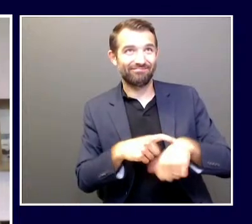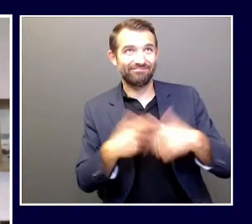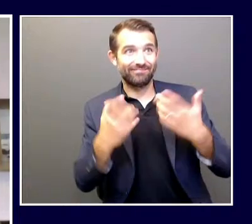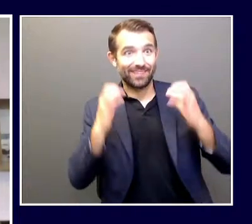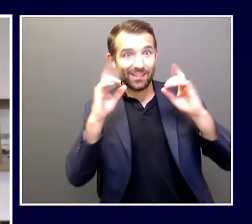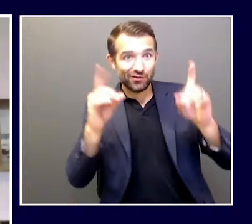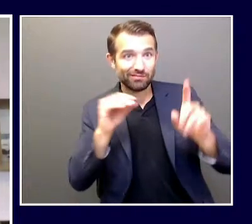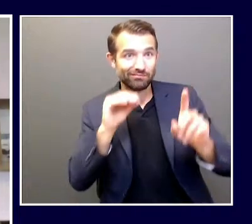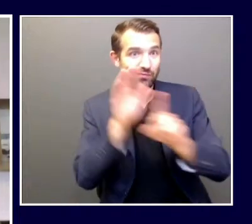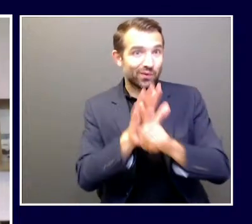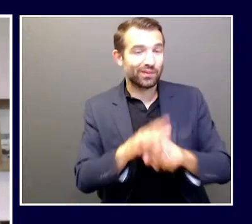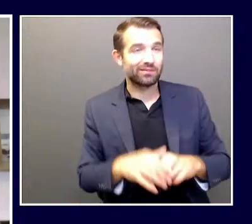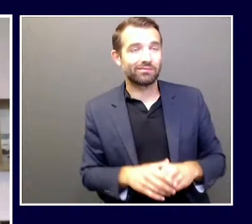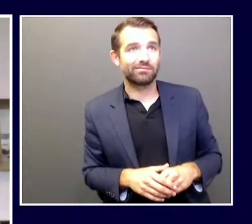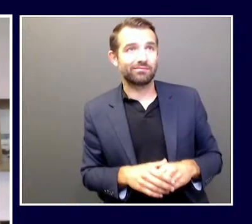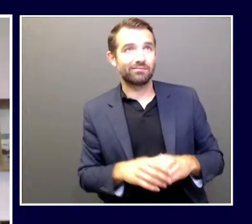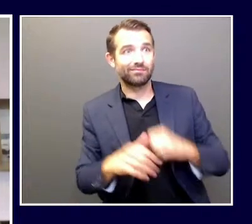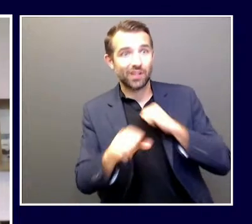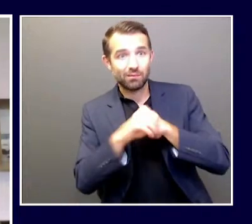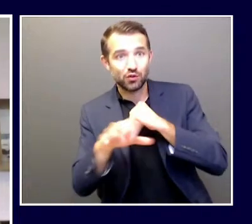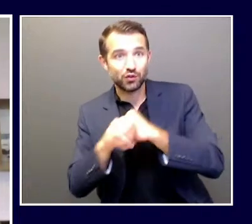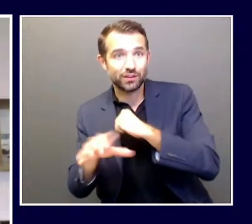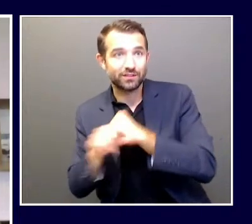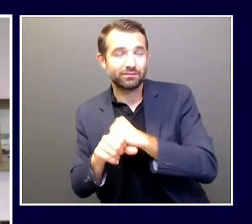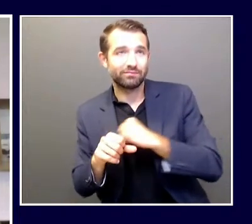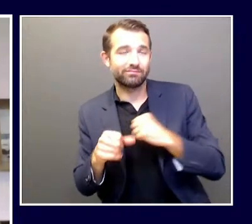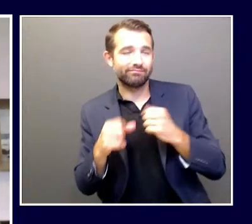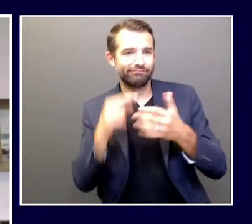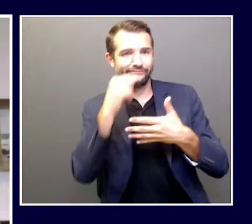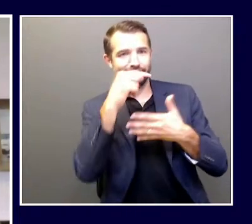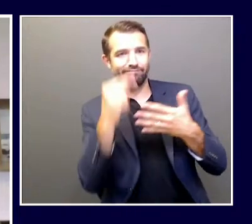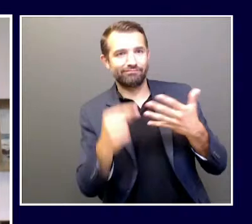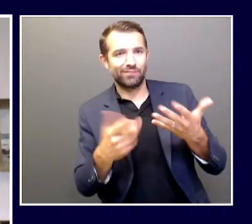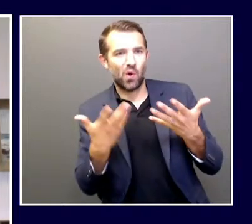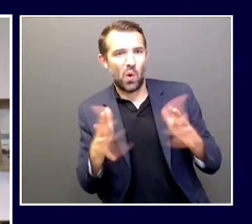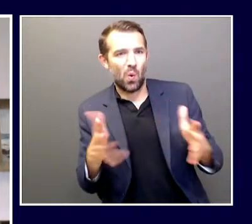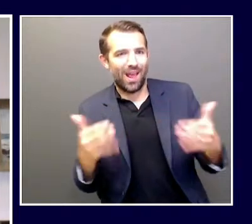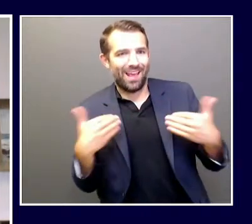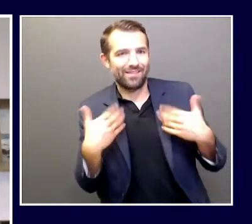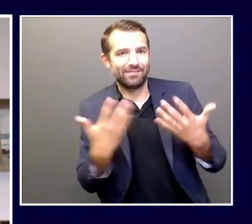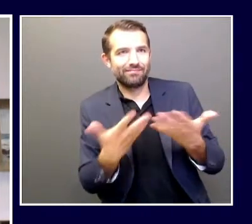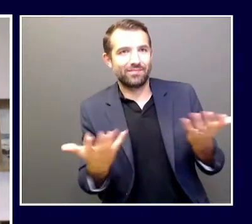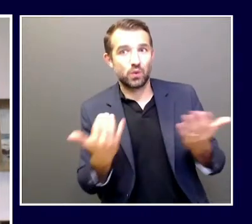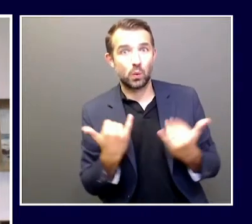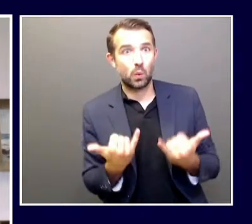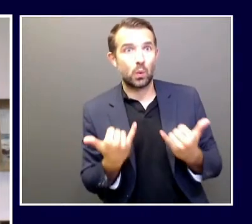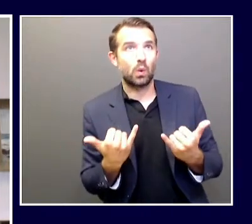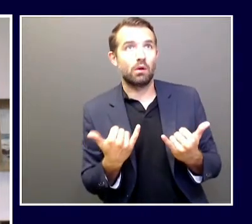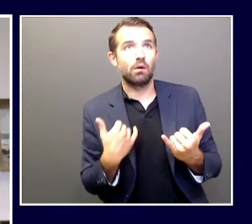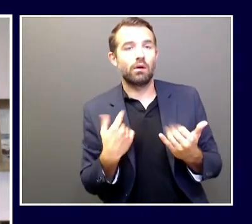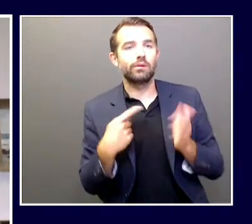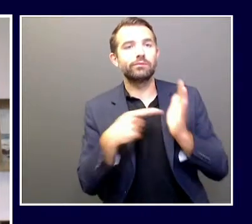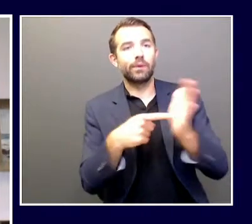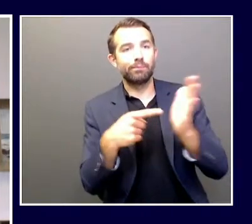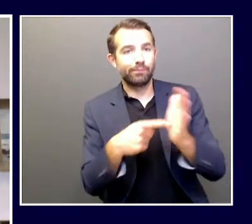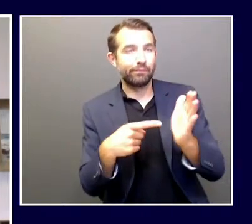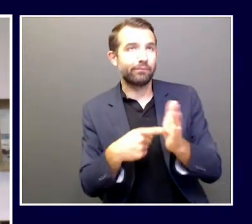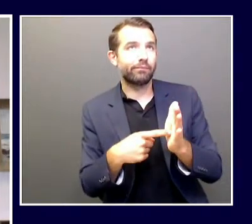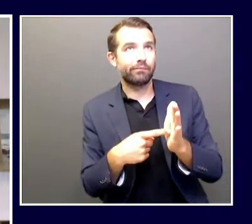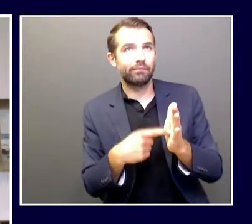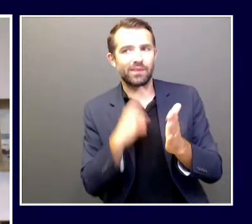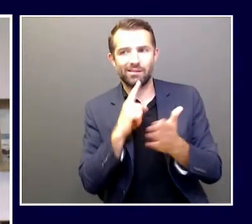I think it was, I spent a Sunday in Lewiston visiting with